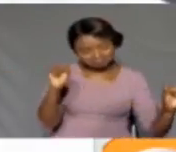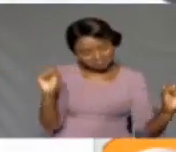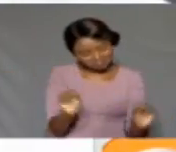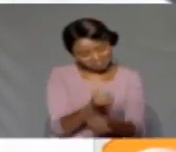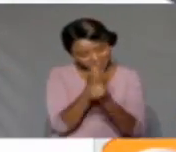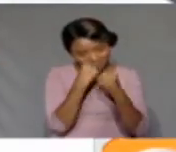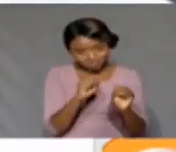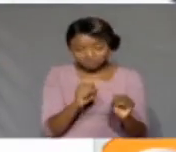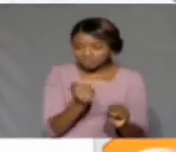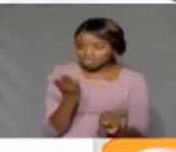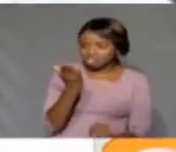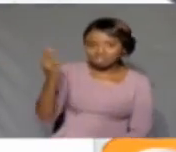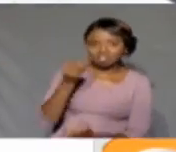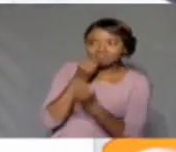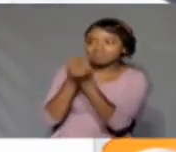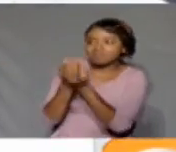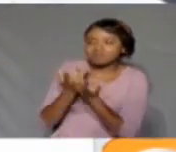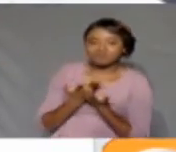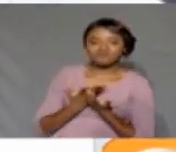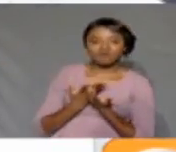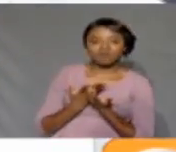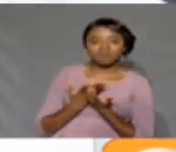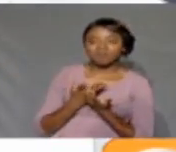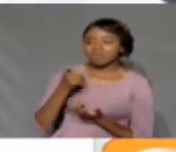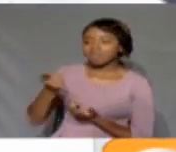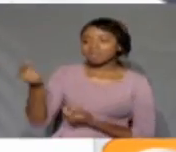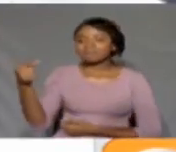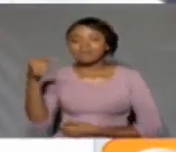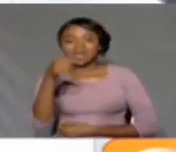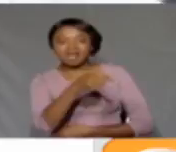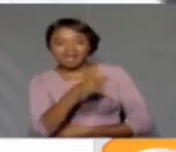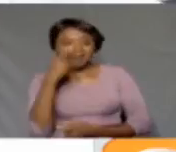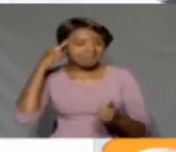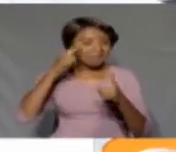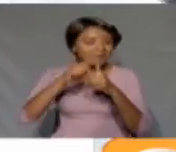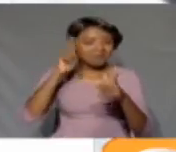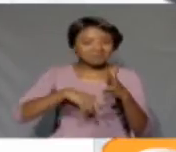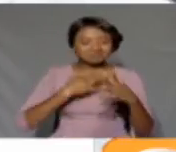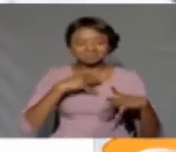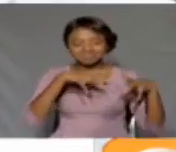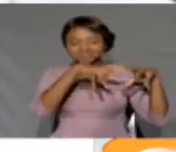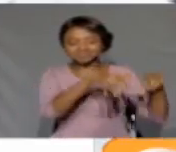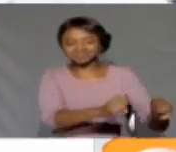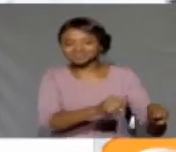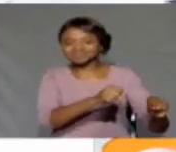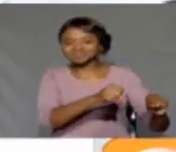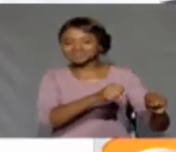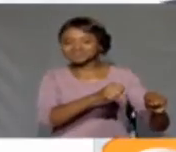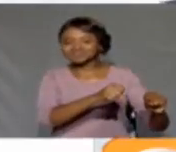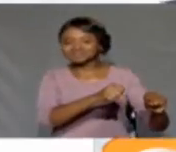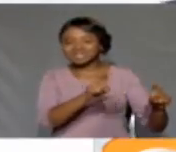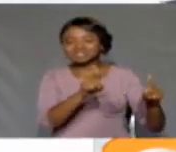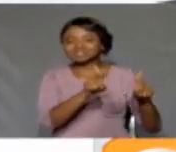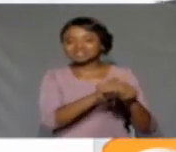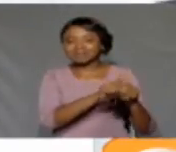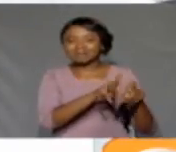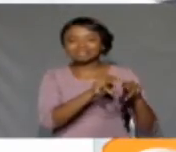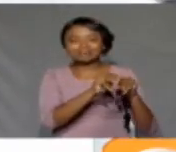Wakatujulisha ya kwamba yeye amekuja ku take over kama receiver